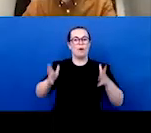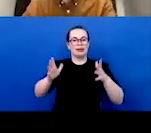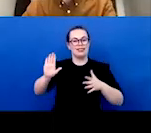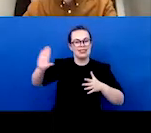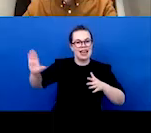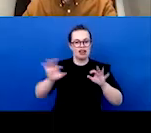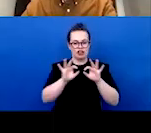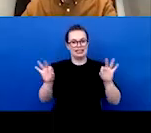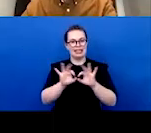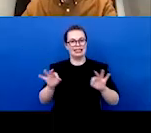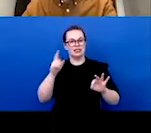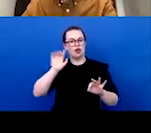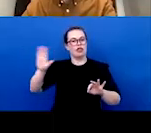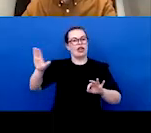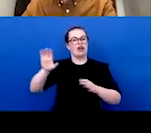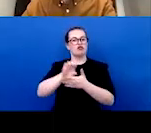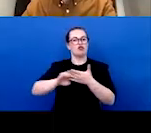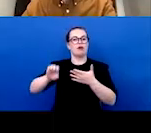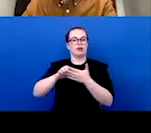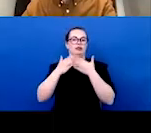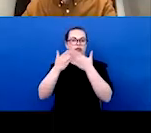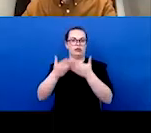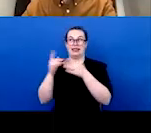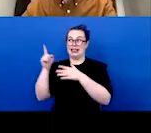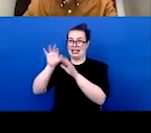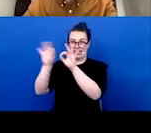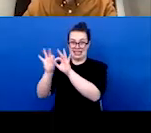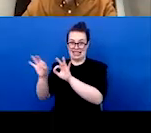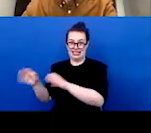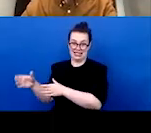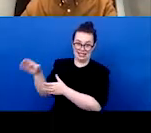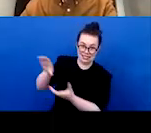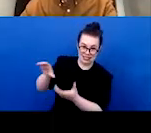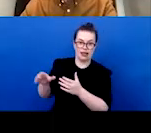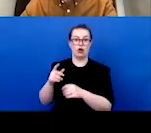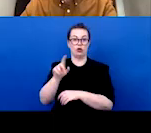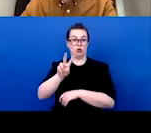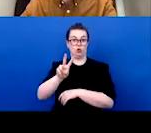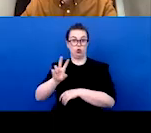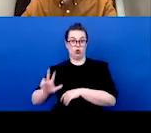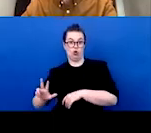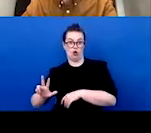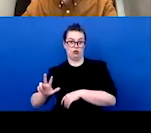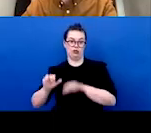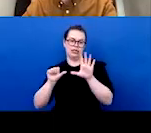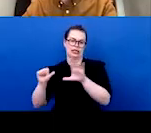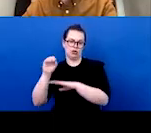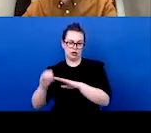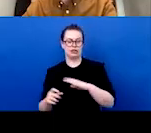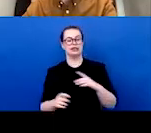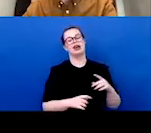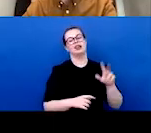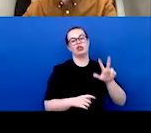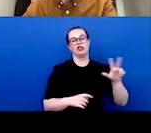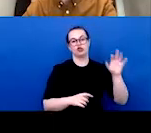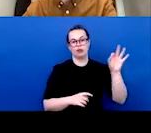the ERP study, and was tested on the remaining 1/3. So the task was classification. So the system had